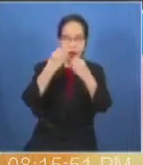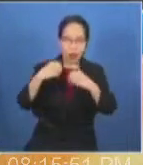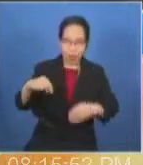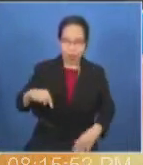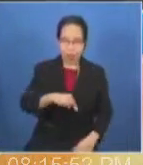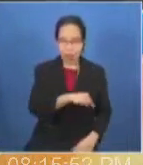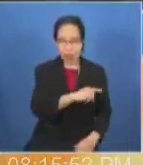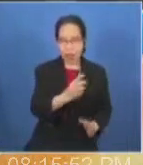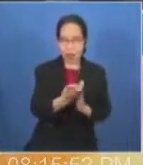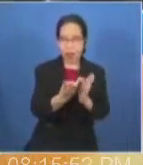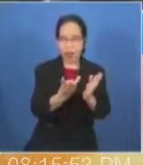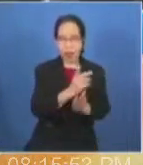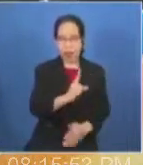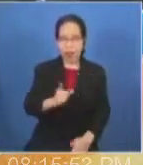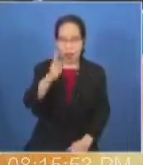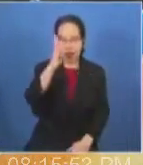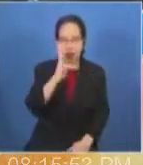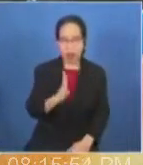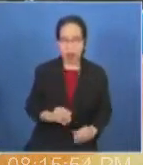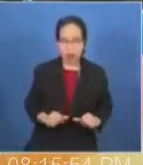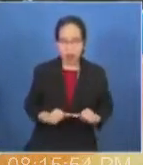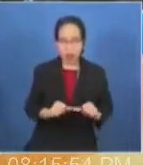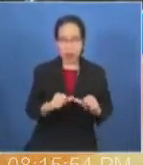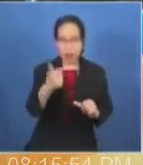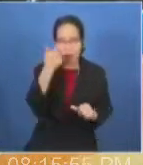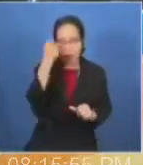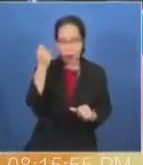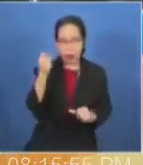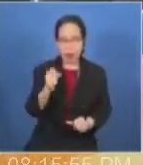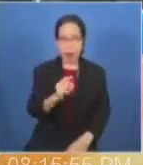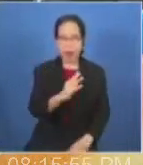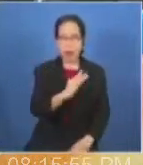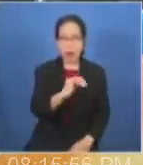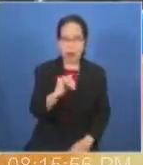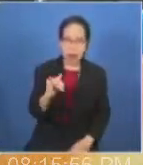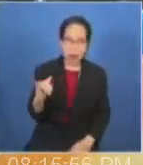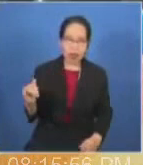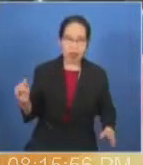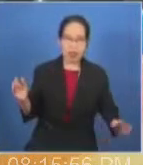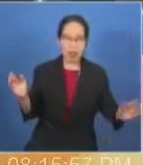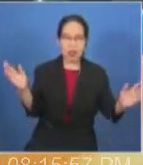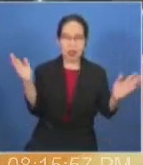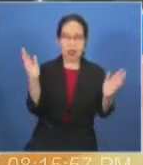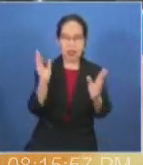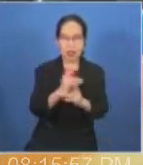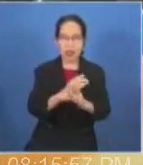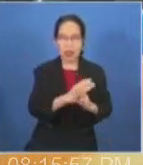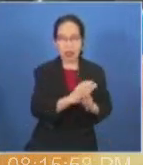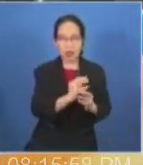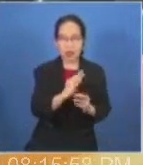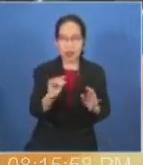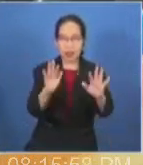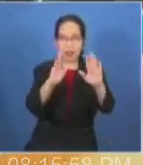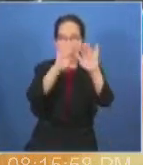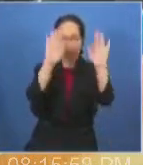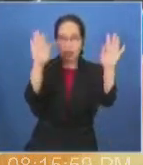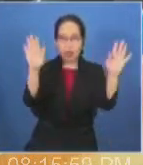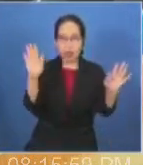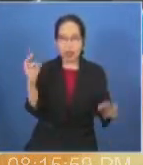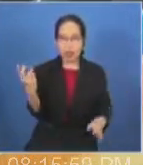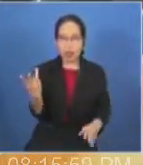In all those good opportunities that God continues to give us. God willing, this will continue because MCGI